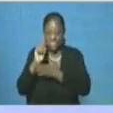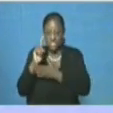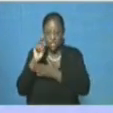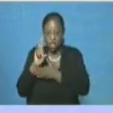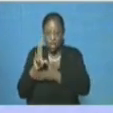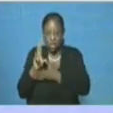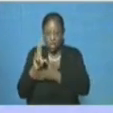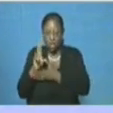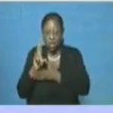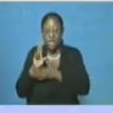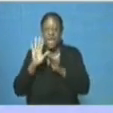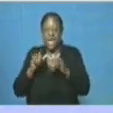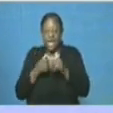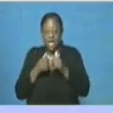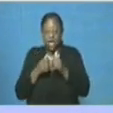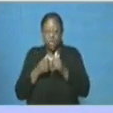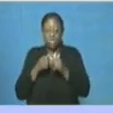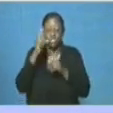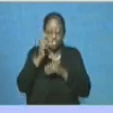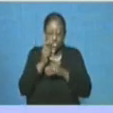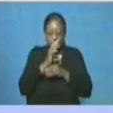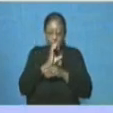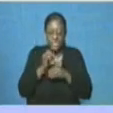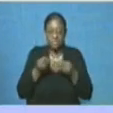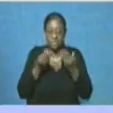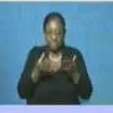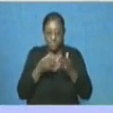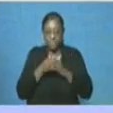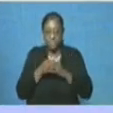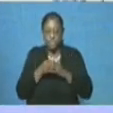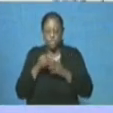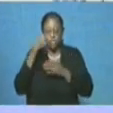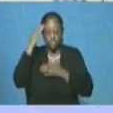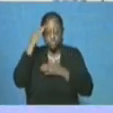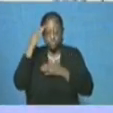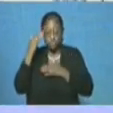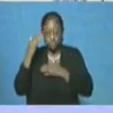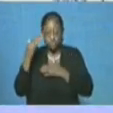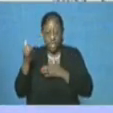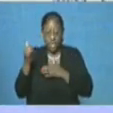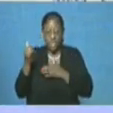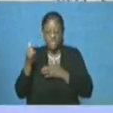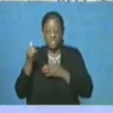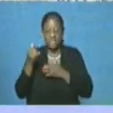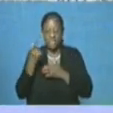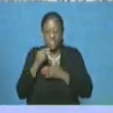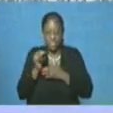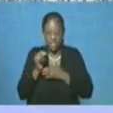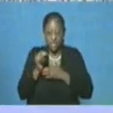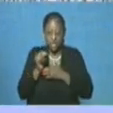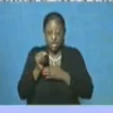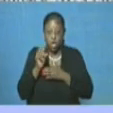in the manner prescribed by the IMF. It should be noted that while the government's broad debt management